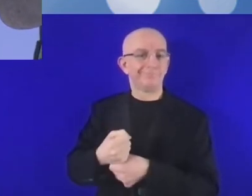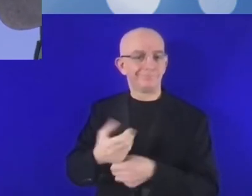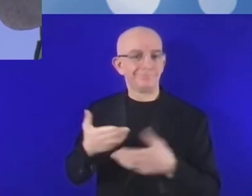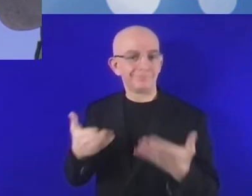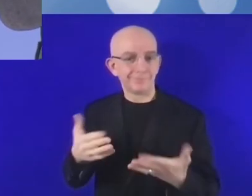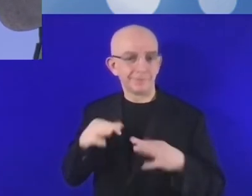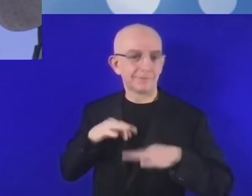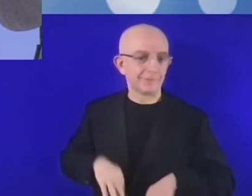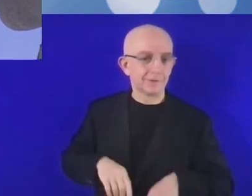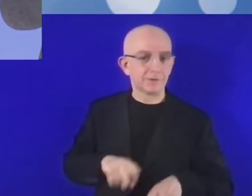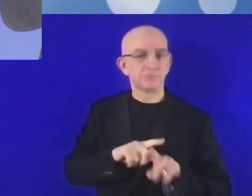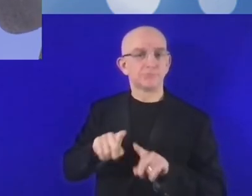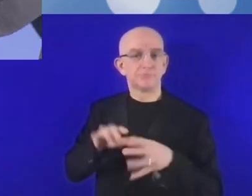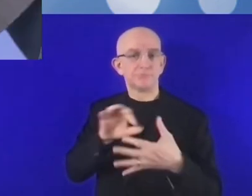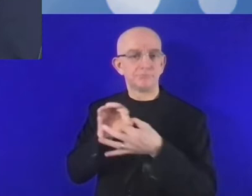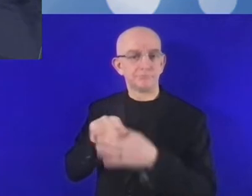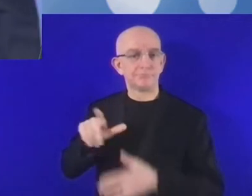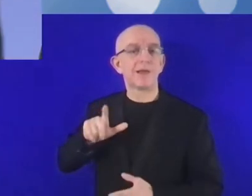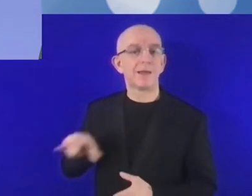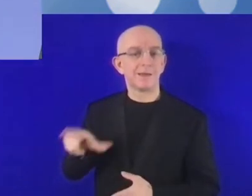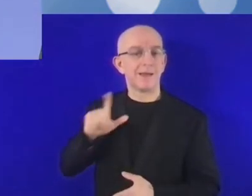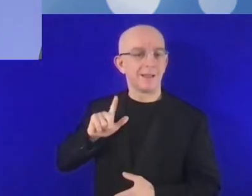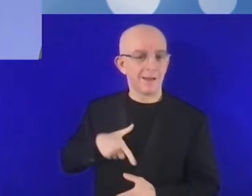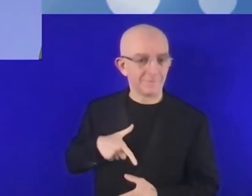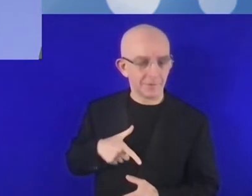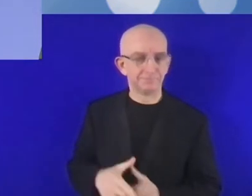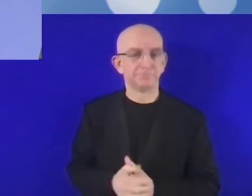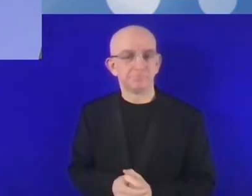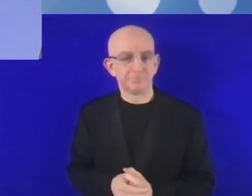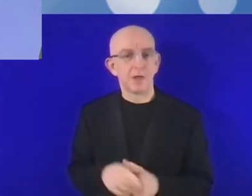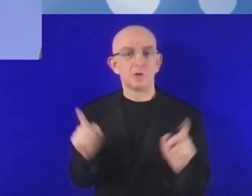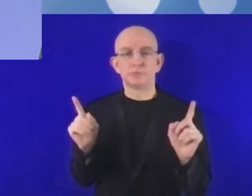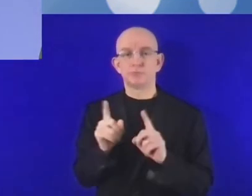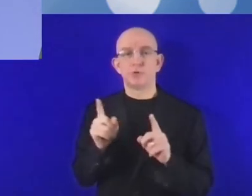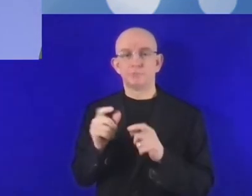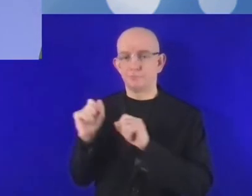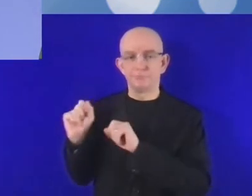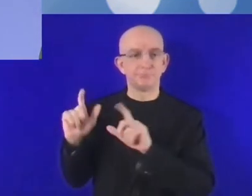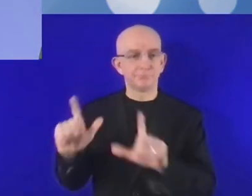minister russian federation the 2025 host country